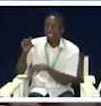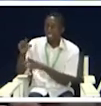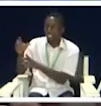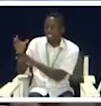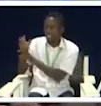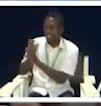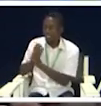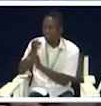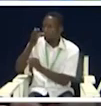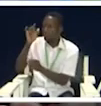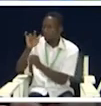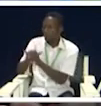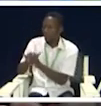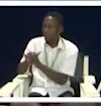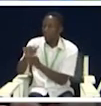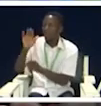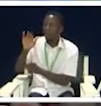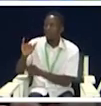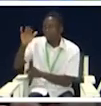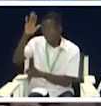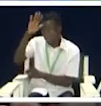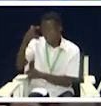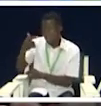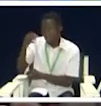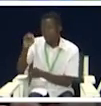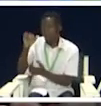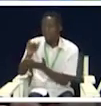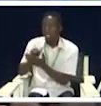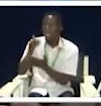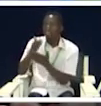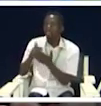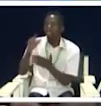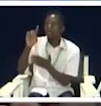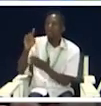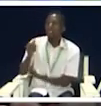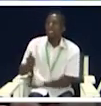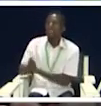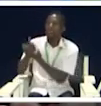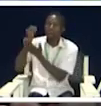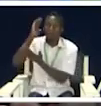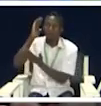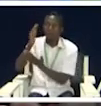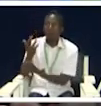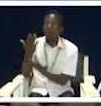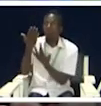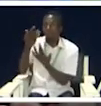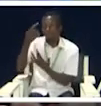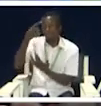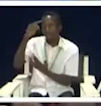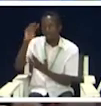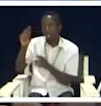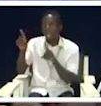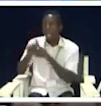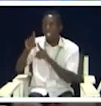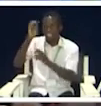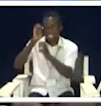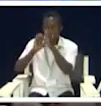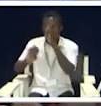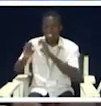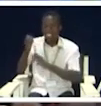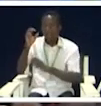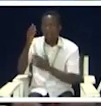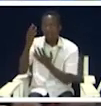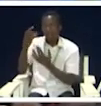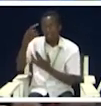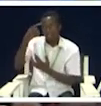spoken by Daddy Gio that someone's helper will wait for him as Elijah waited for Elisha. Also,